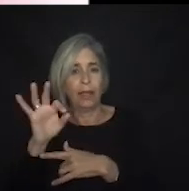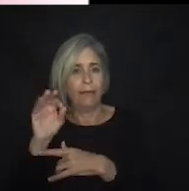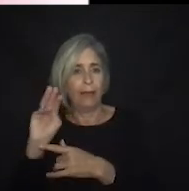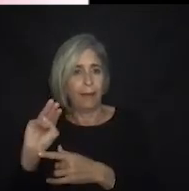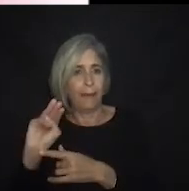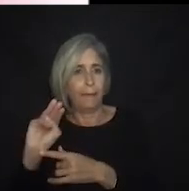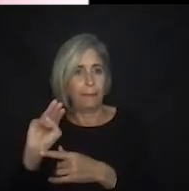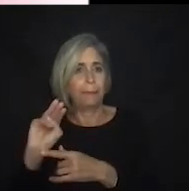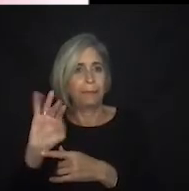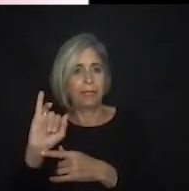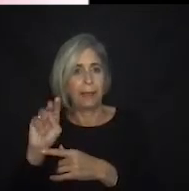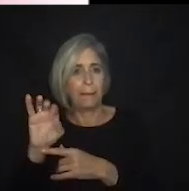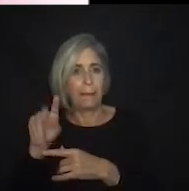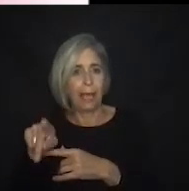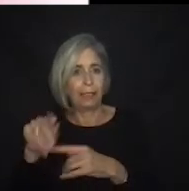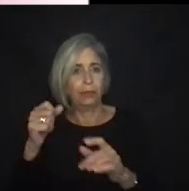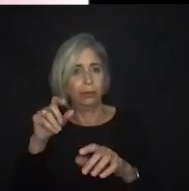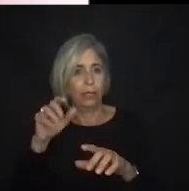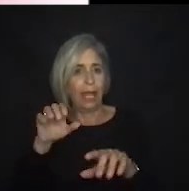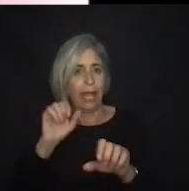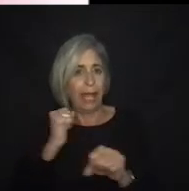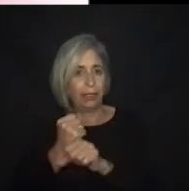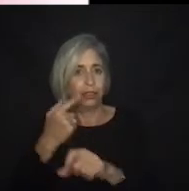send that inputted message.